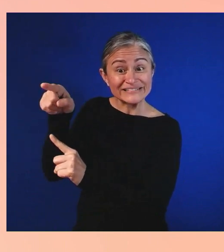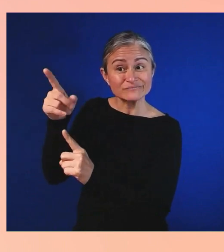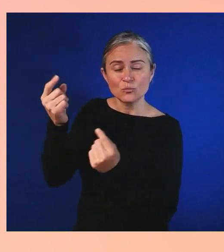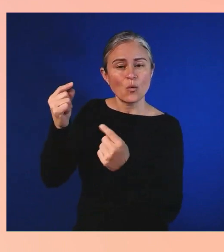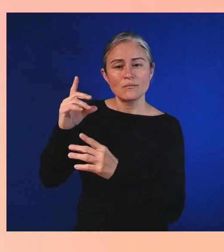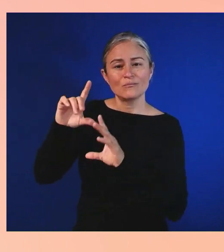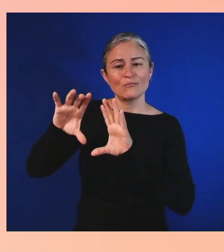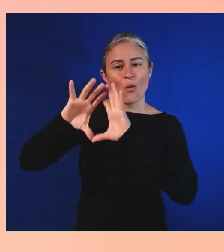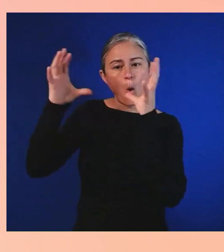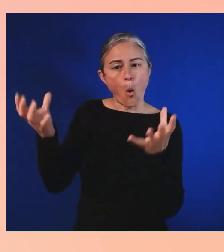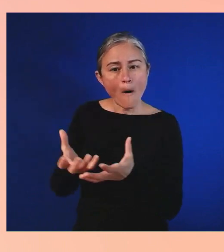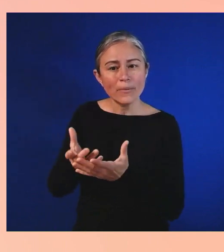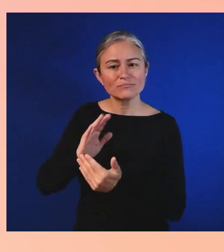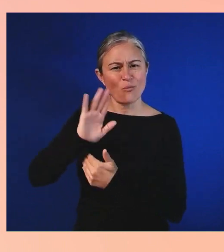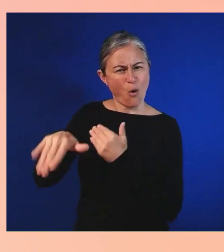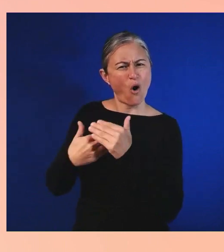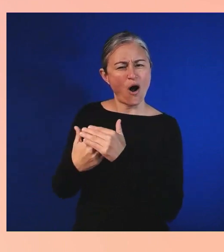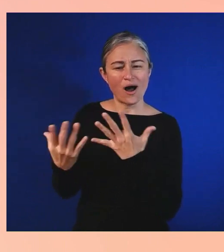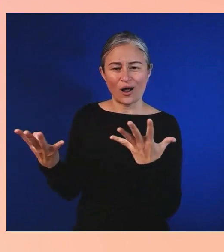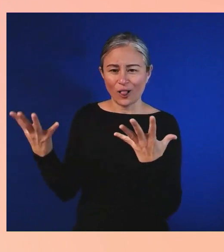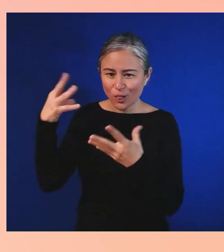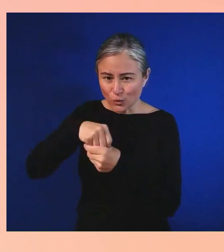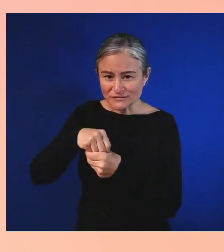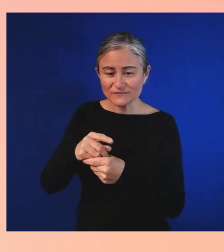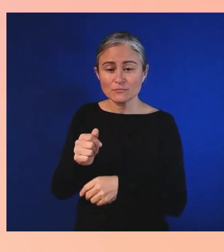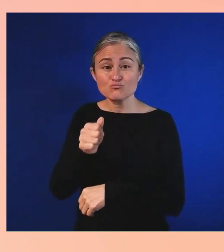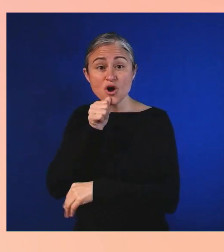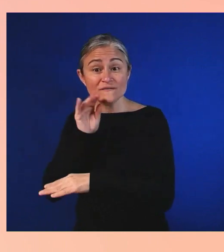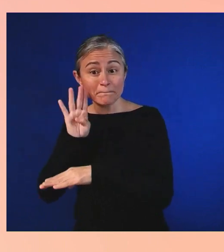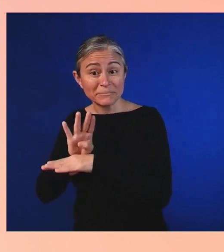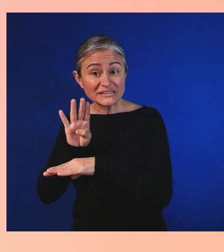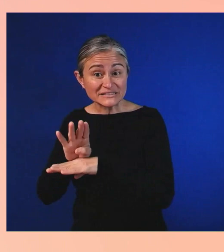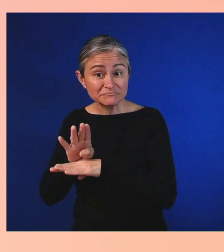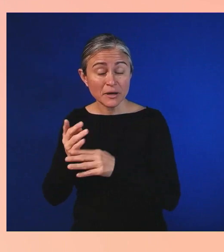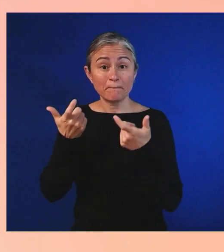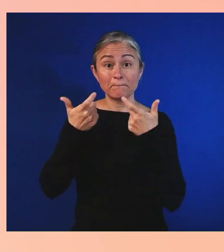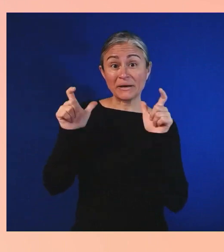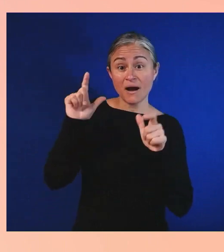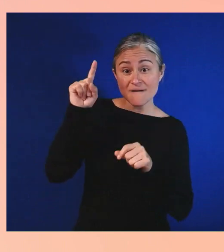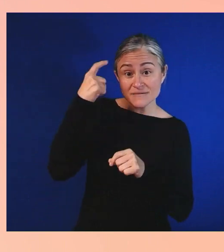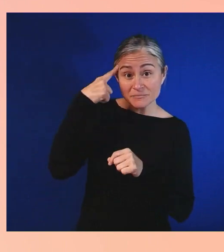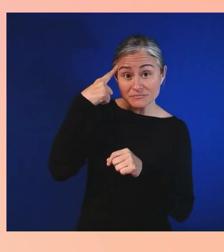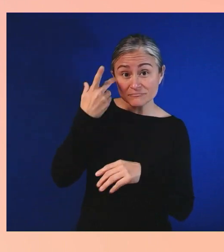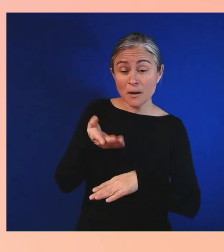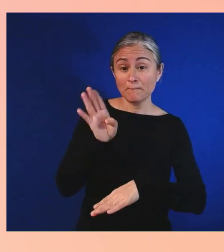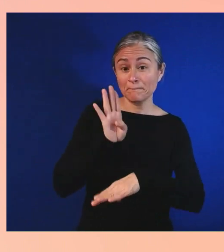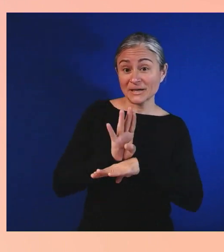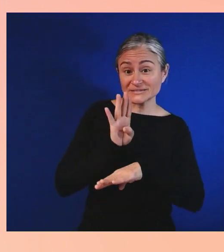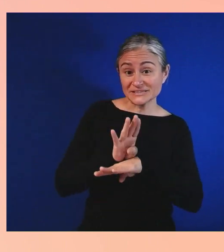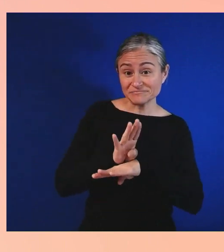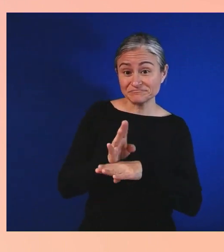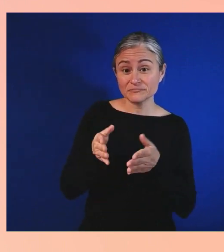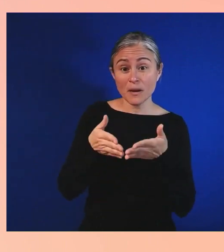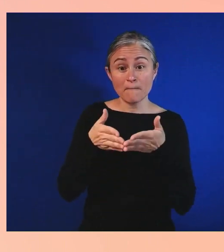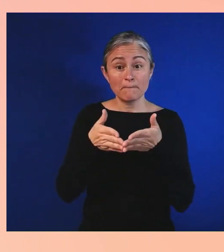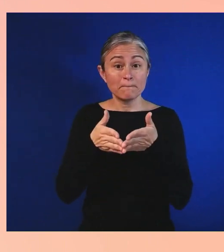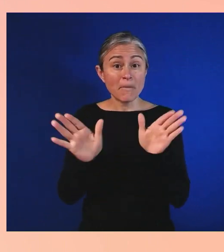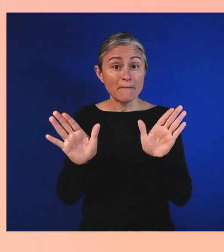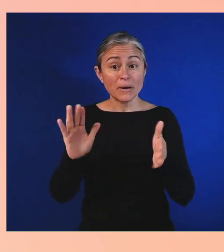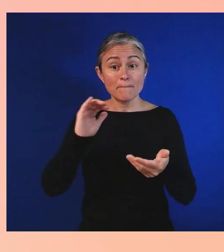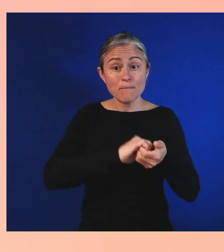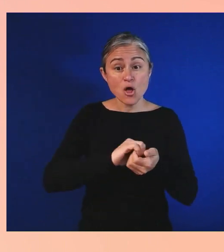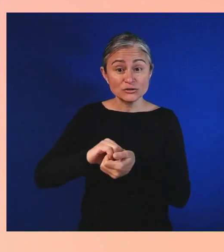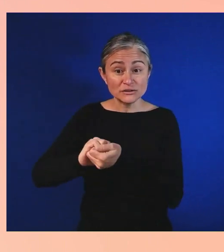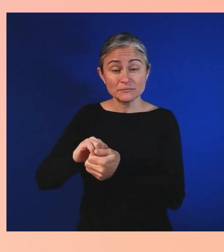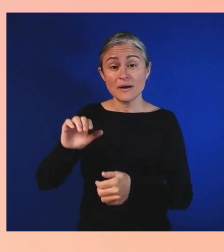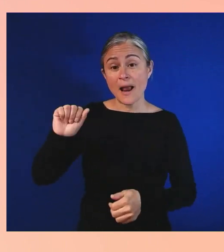AAPD, Dominant New Disabled South, and Alejandro with the European Union, European Disability Union